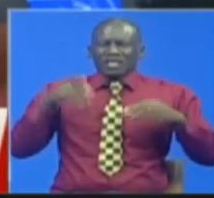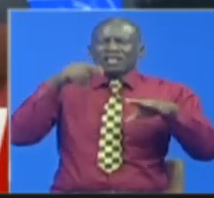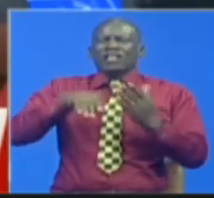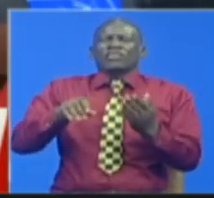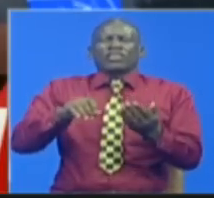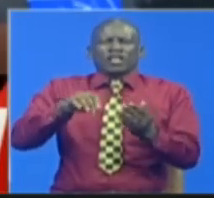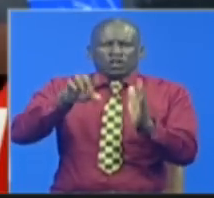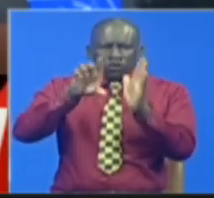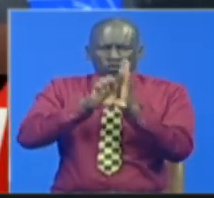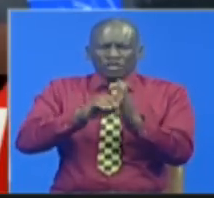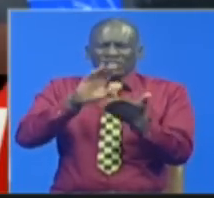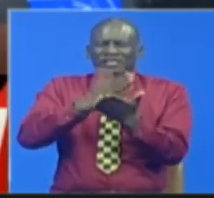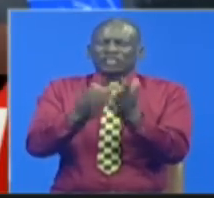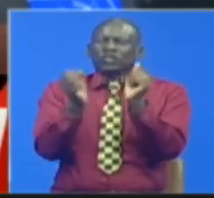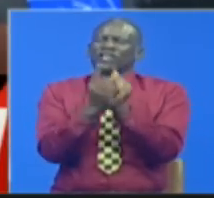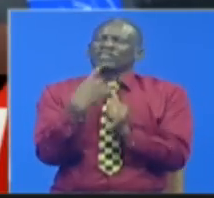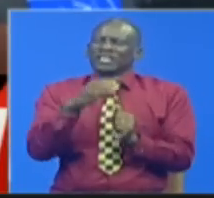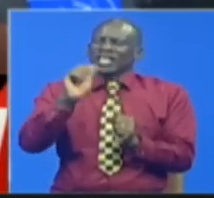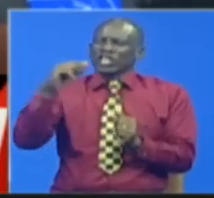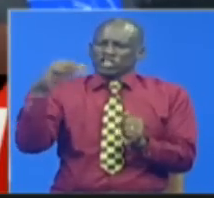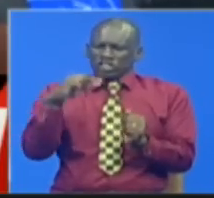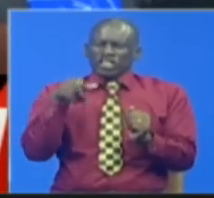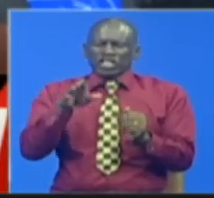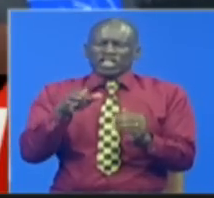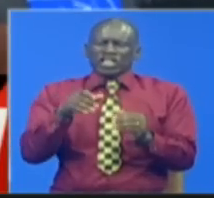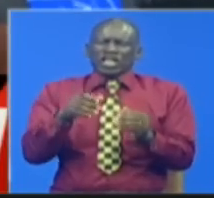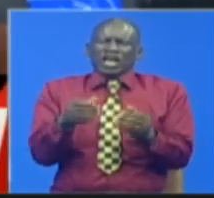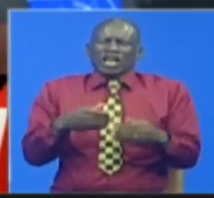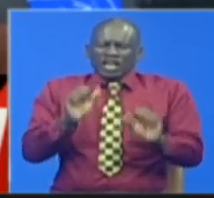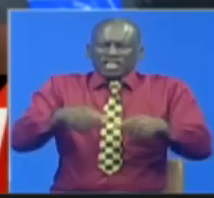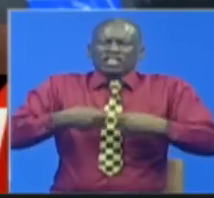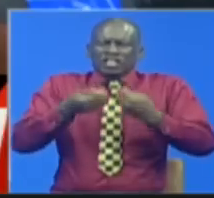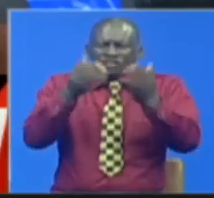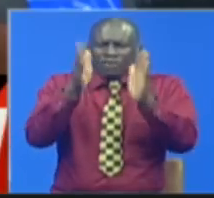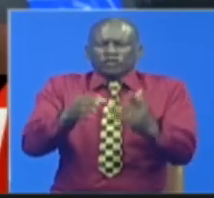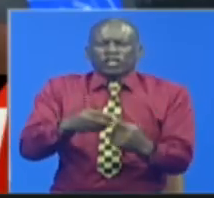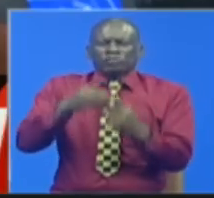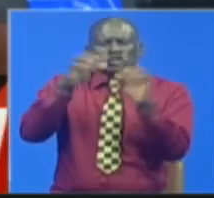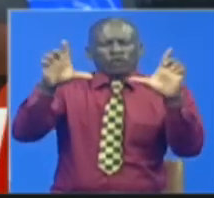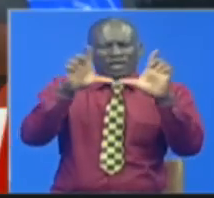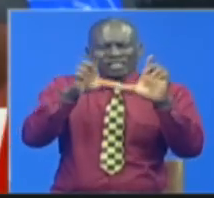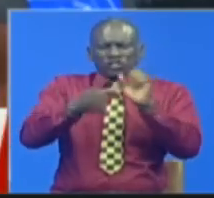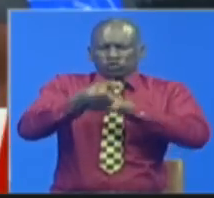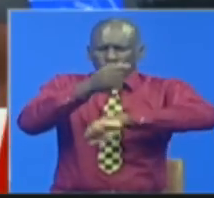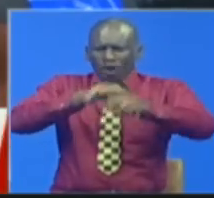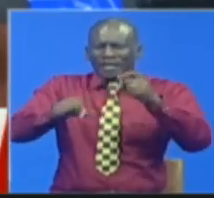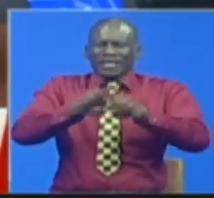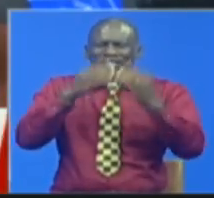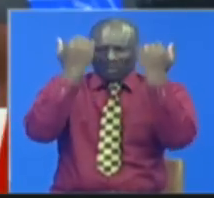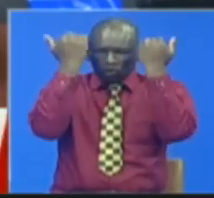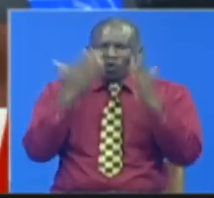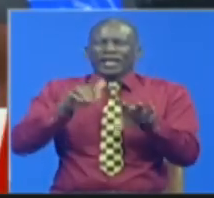Act provides that the AG in his own absolute discretion can give somebody a special license to act as an advocate in